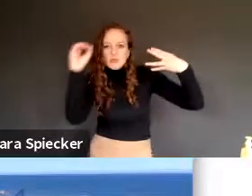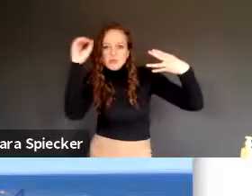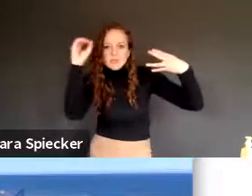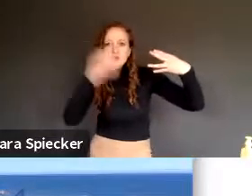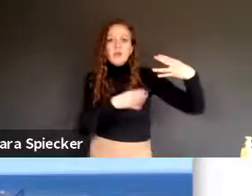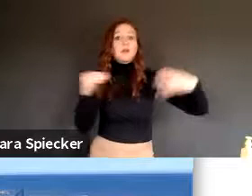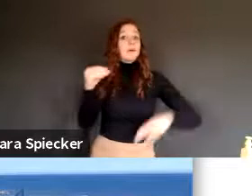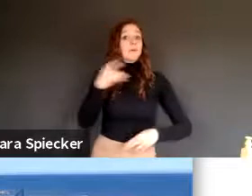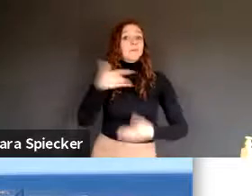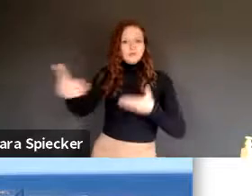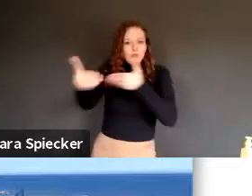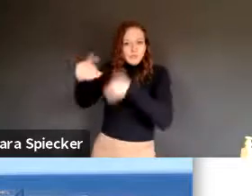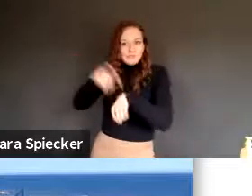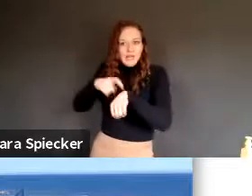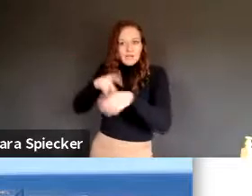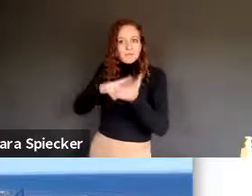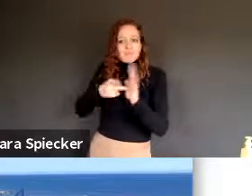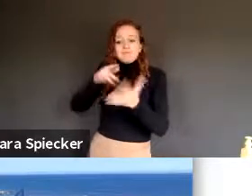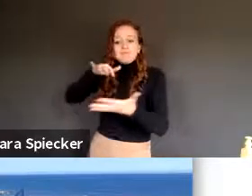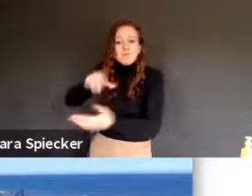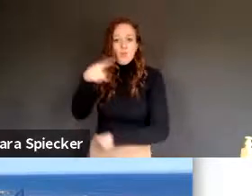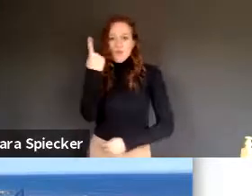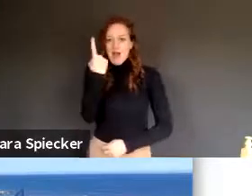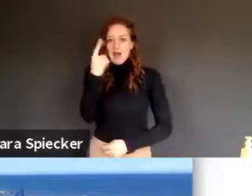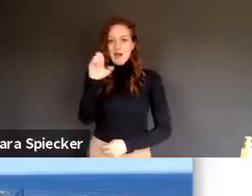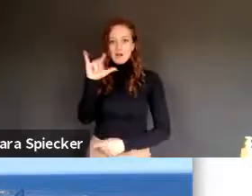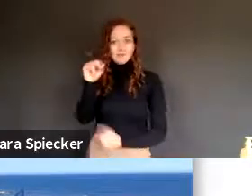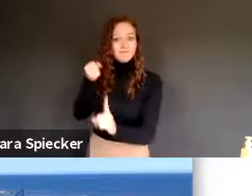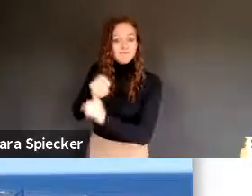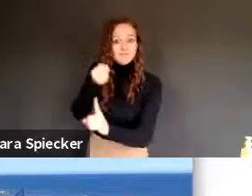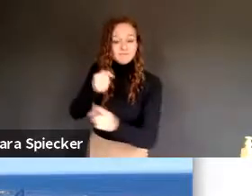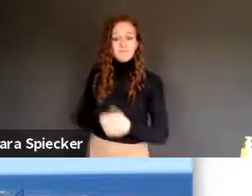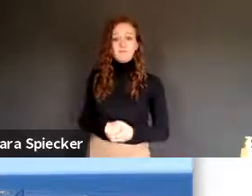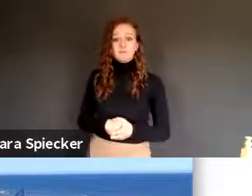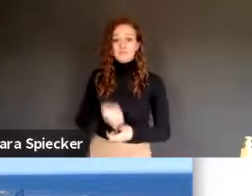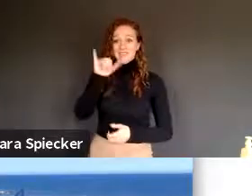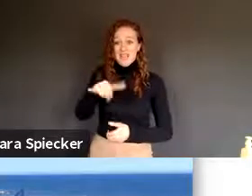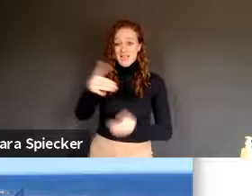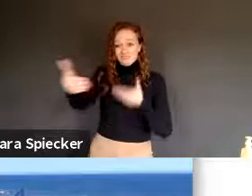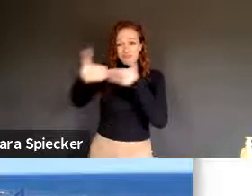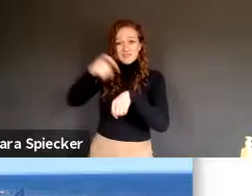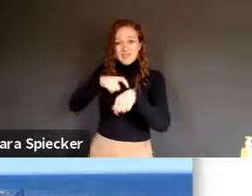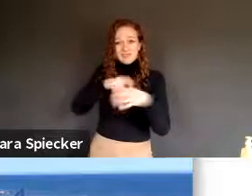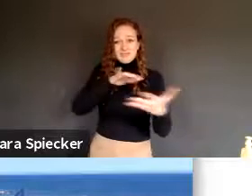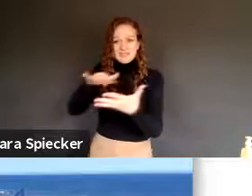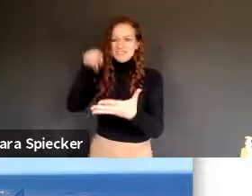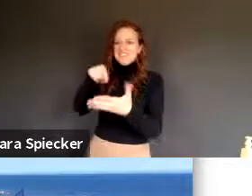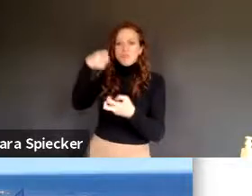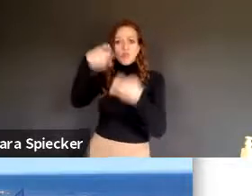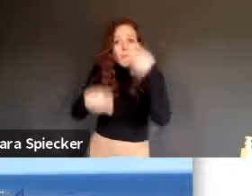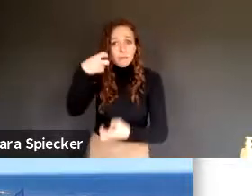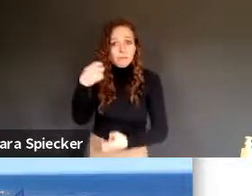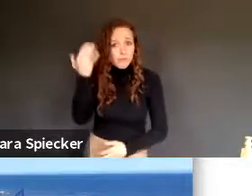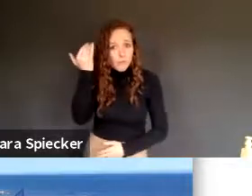studies that did assess El Nino impacts on intertidal kelps, they did so over really limited degrees of latitude, and they were